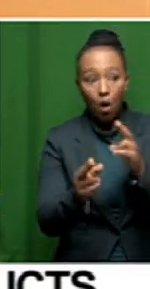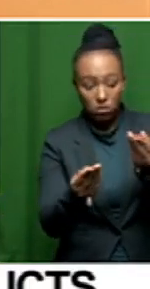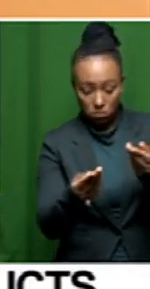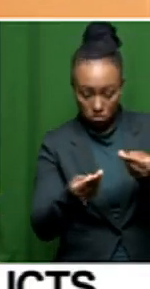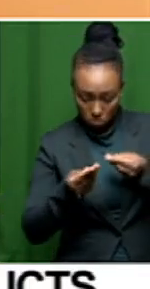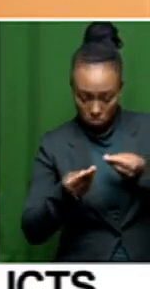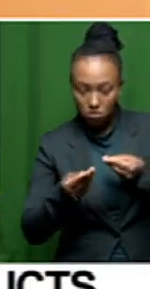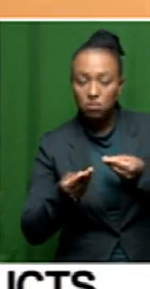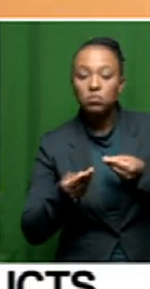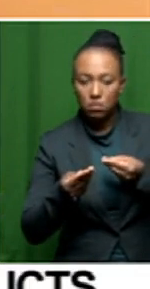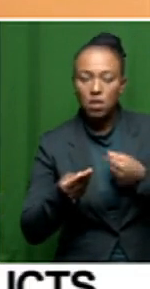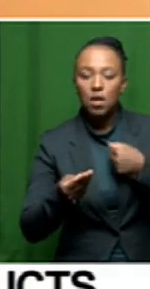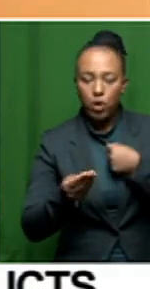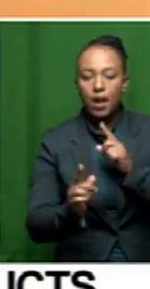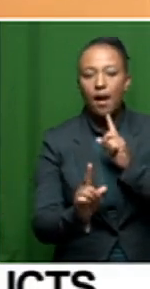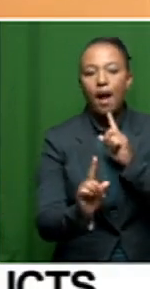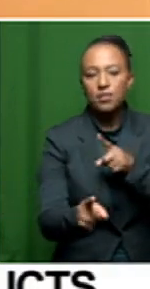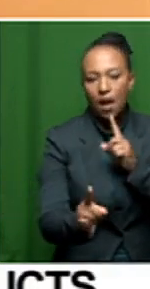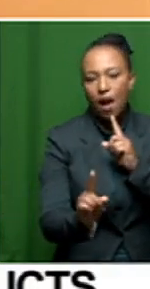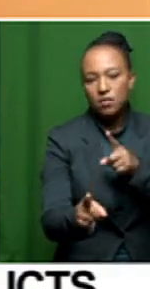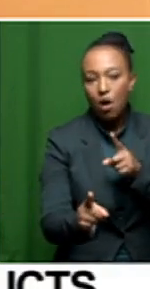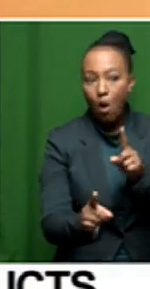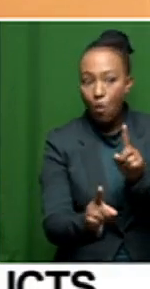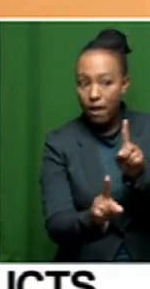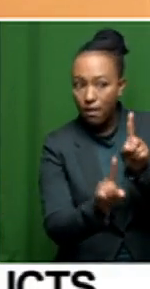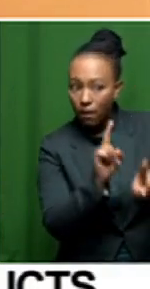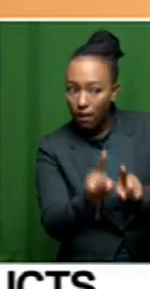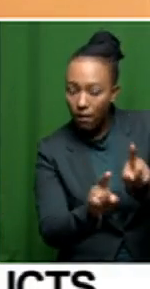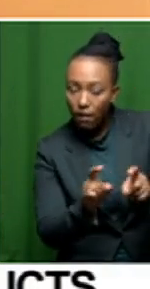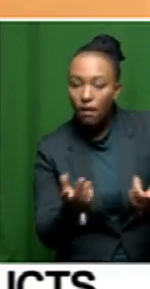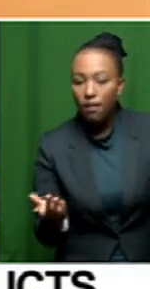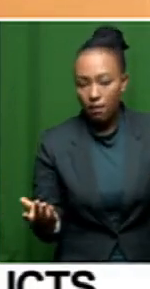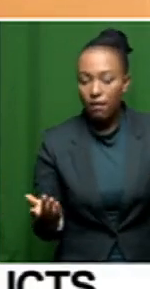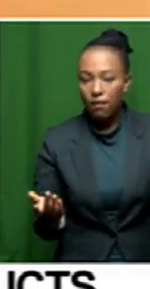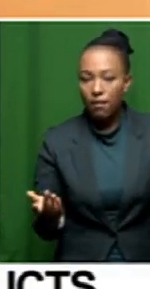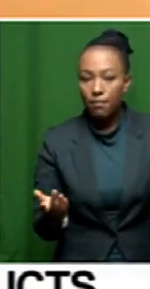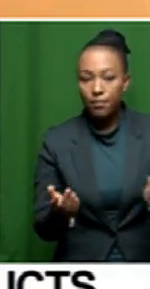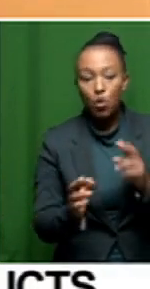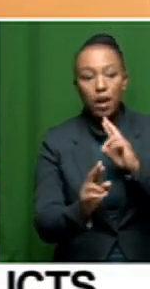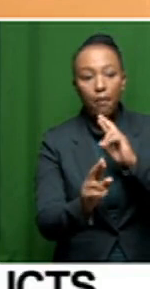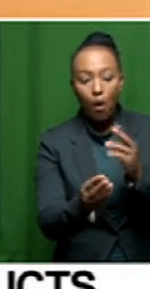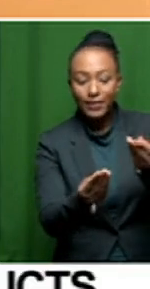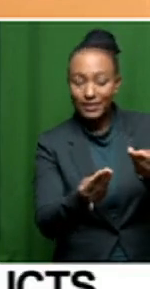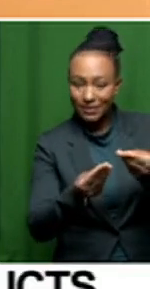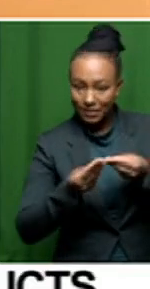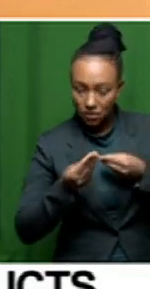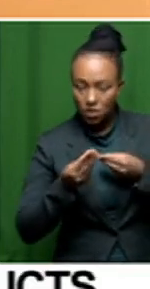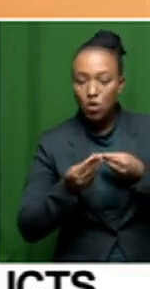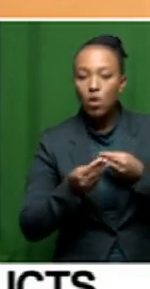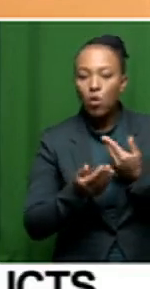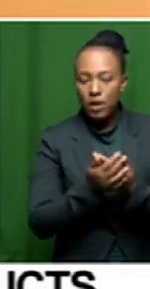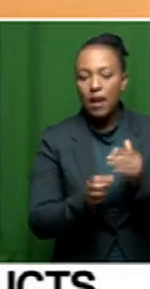us. What to ask, what not to ask. We are going to get this report and get a clarity,